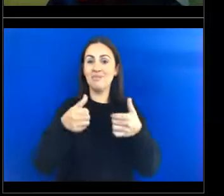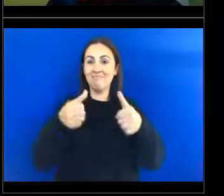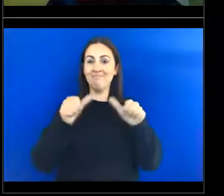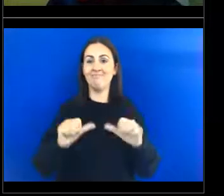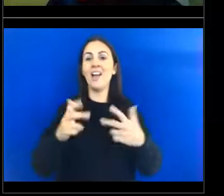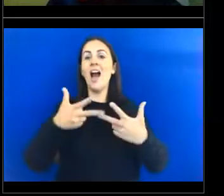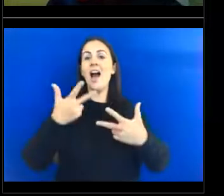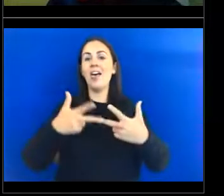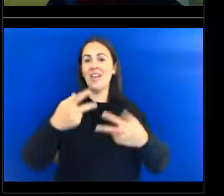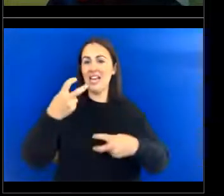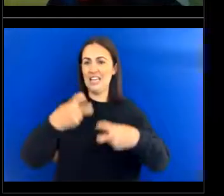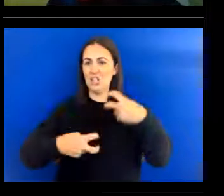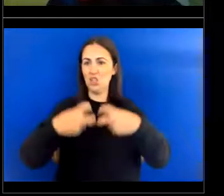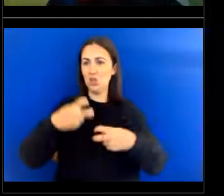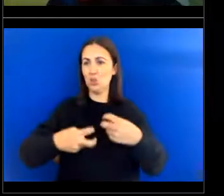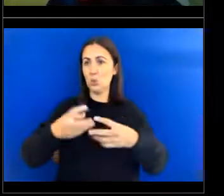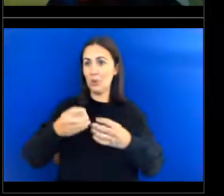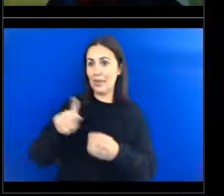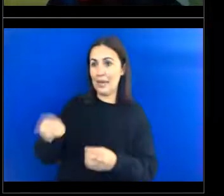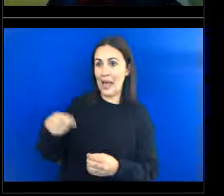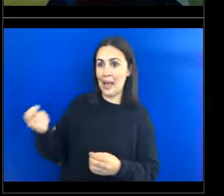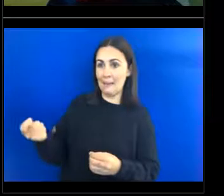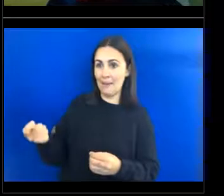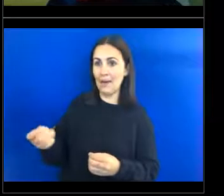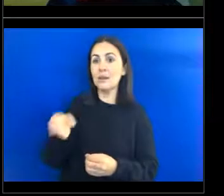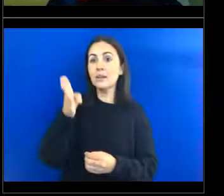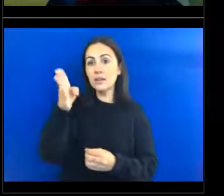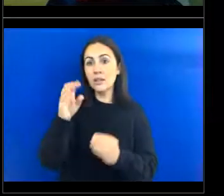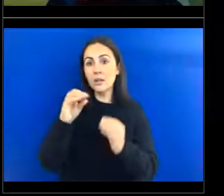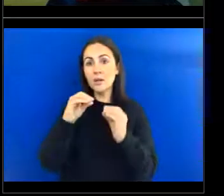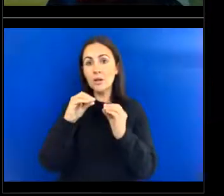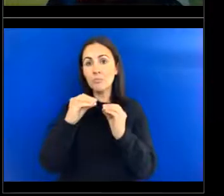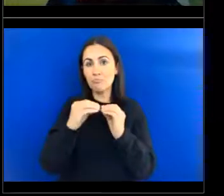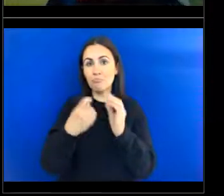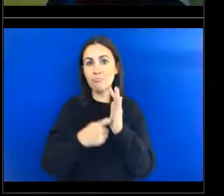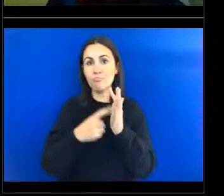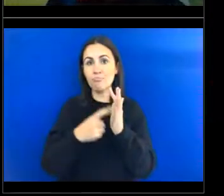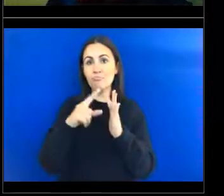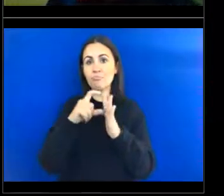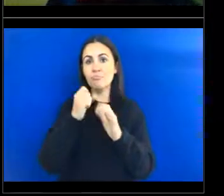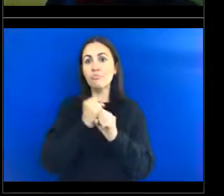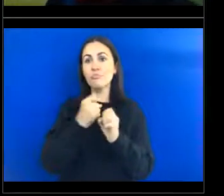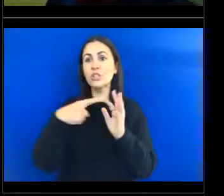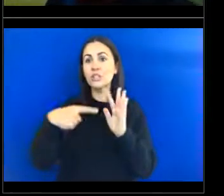other neighbour issues. Do you want to take us through this one, Bridget?